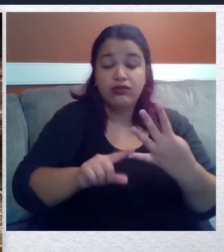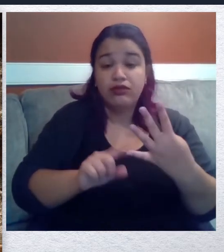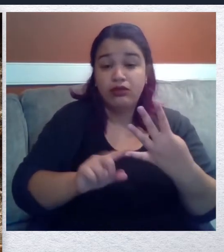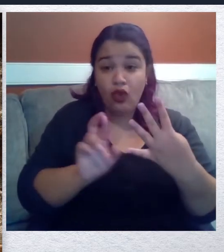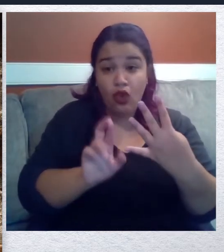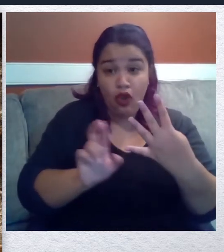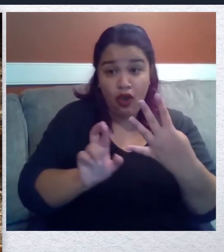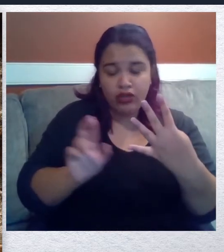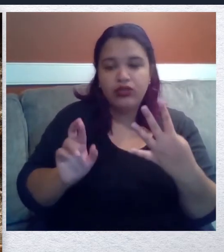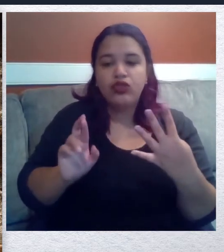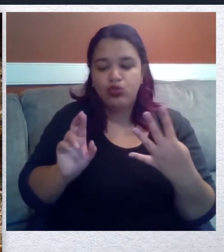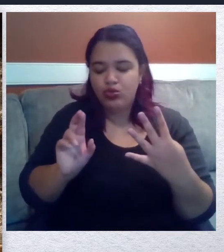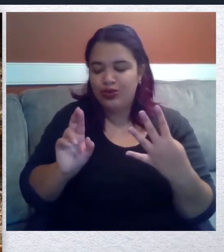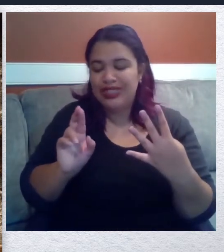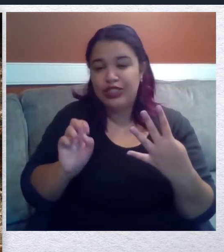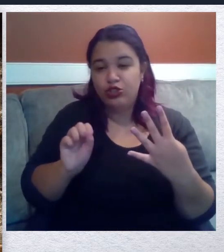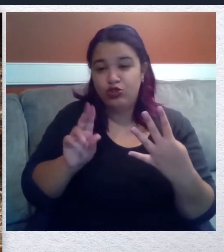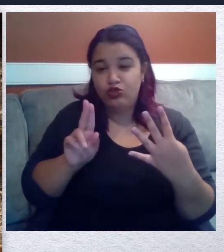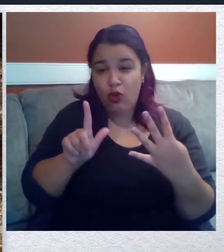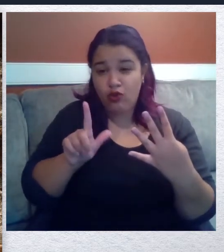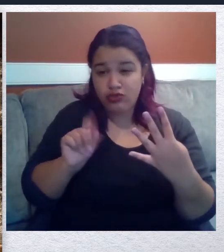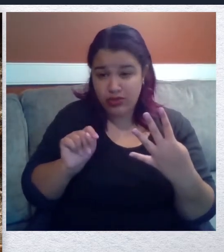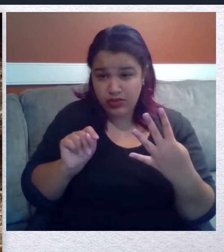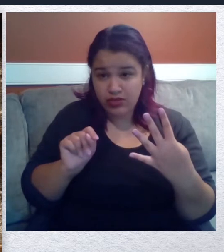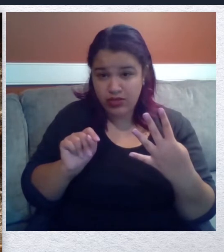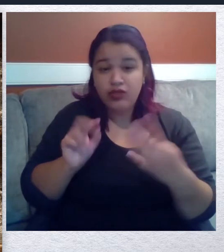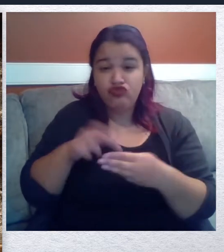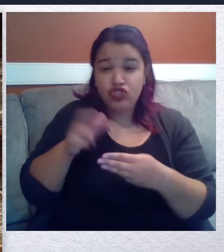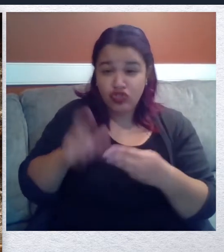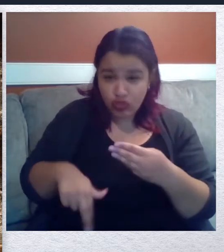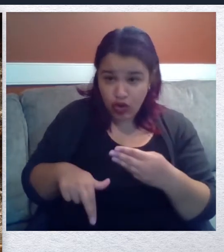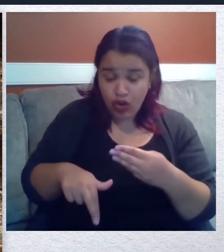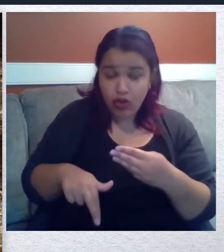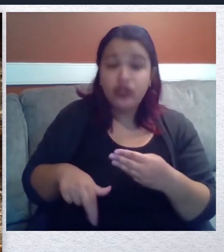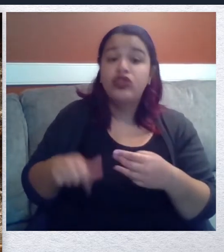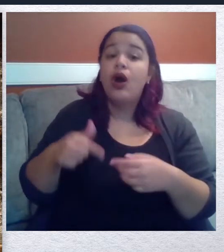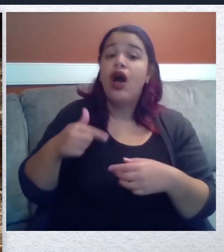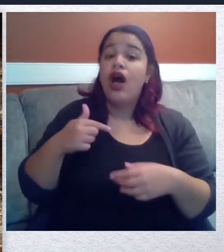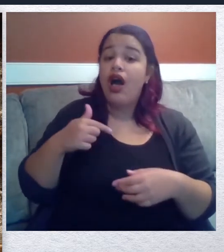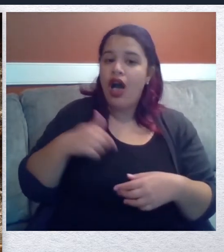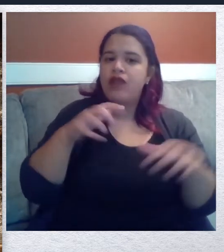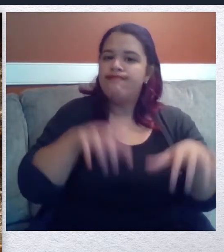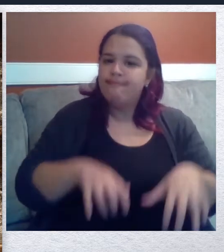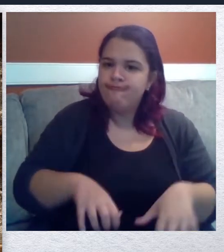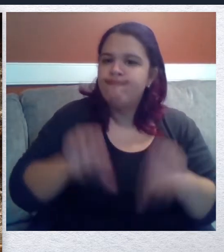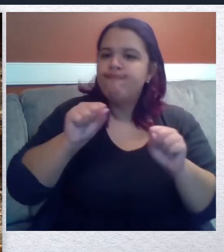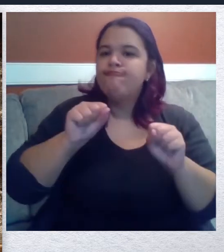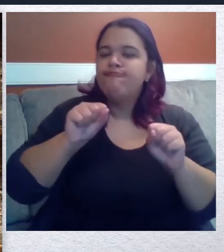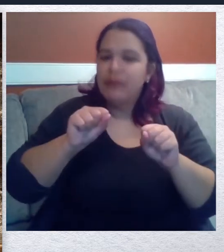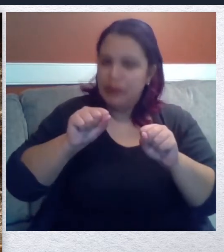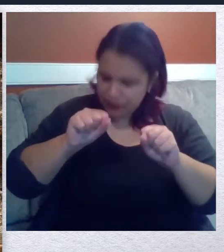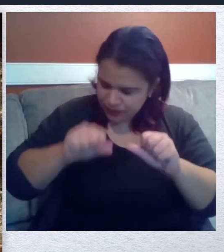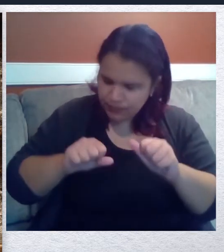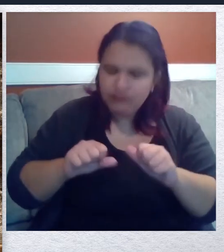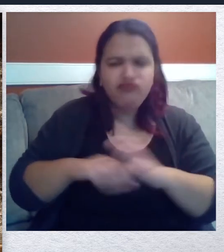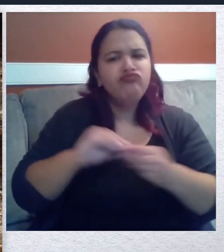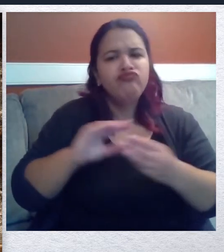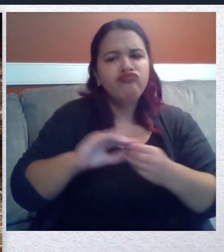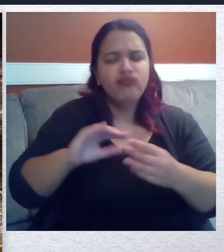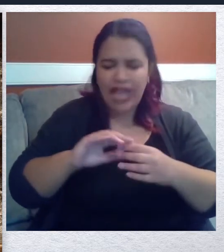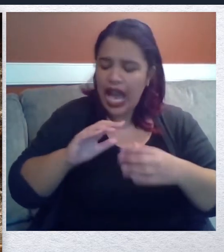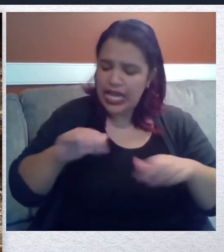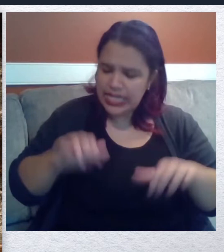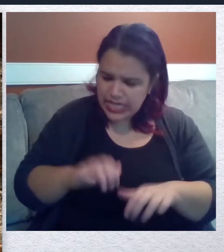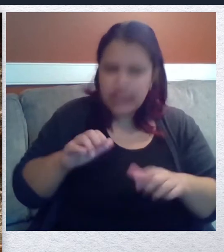actions contributed to resolving the situation. This is the part of the answer where you should feel confident in bragging about